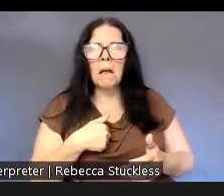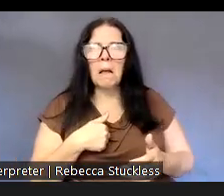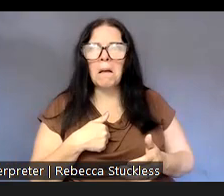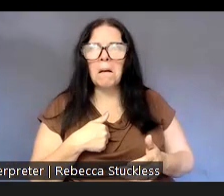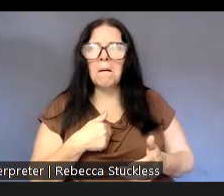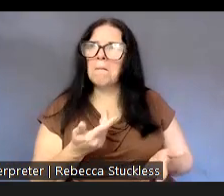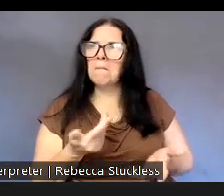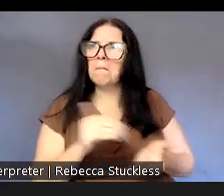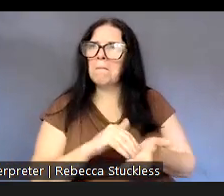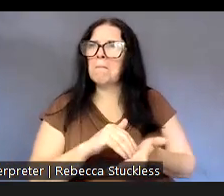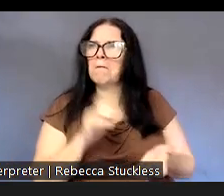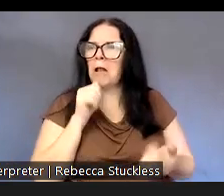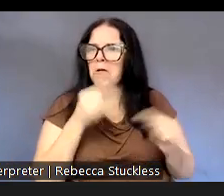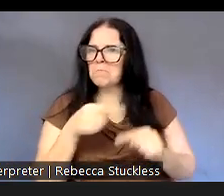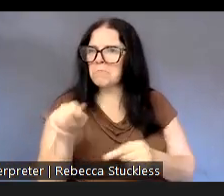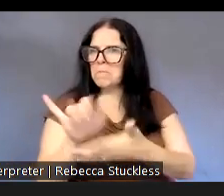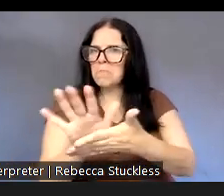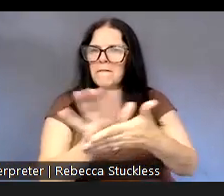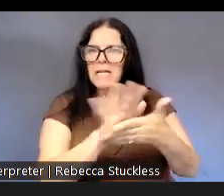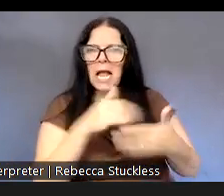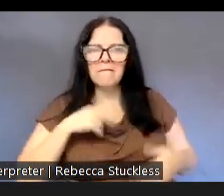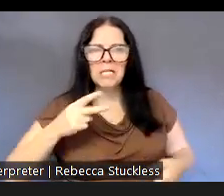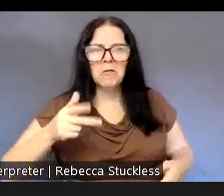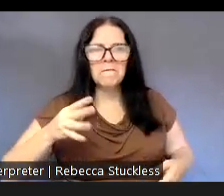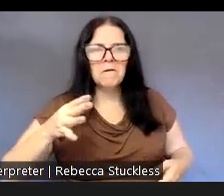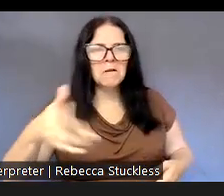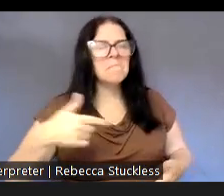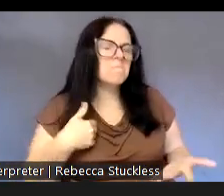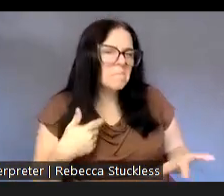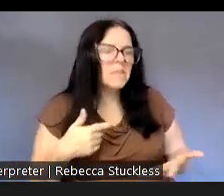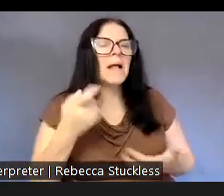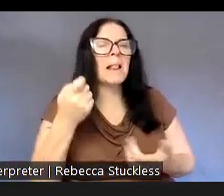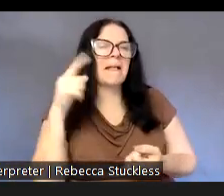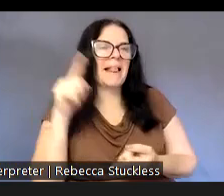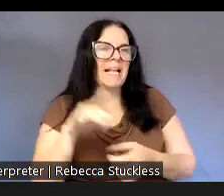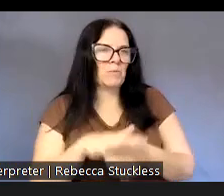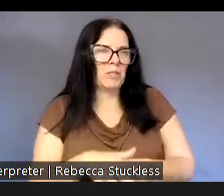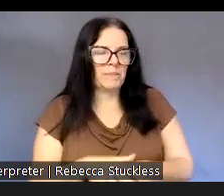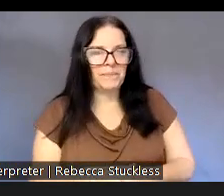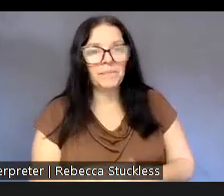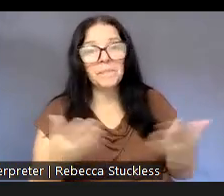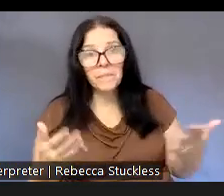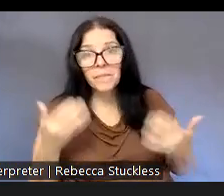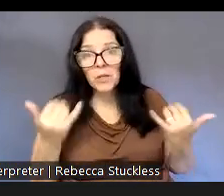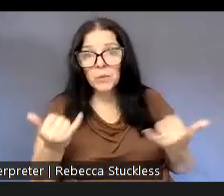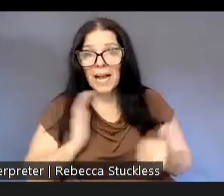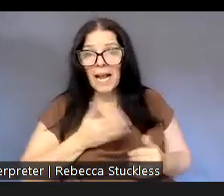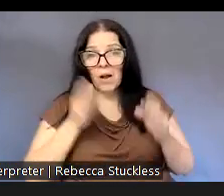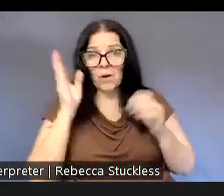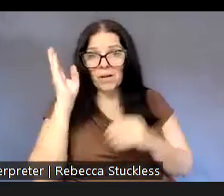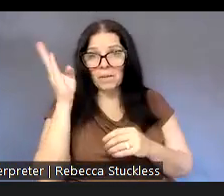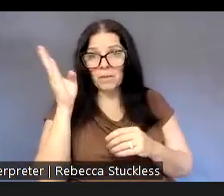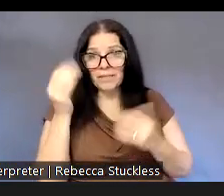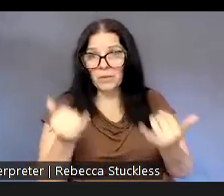and it relieved some pressure. So our topic today is, or the